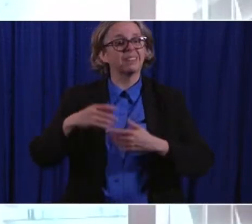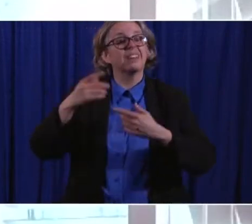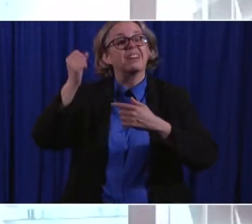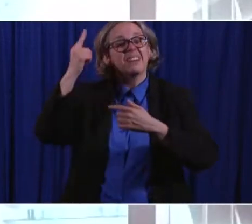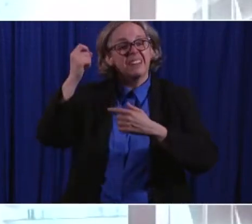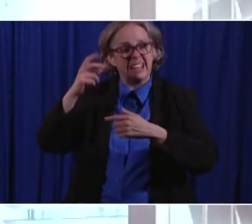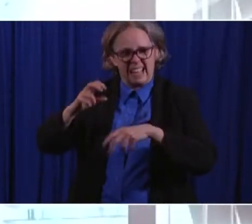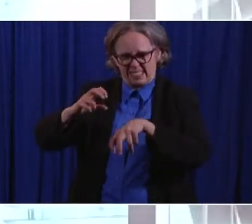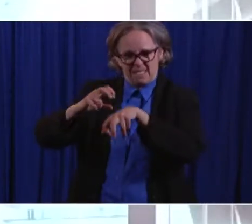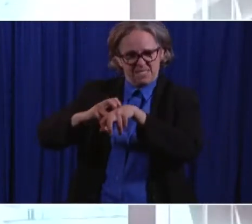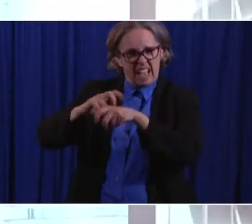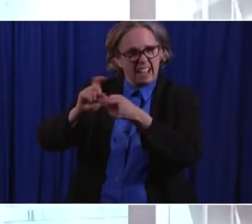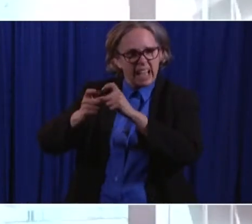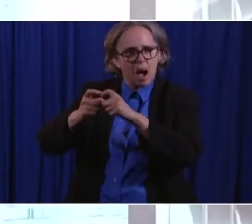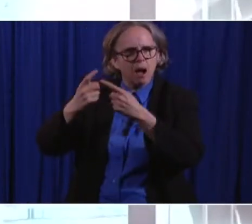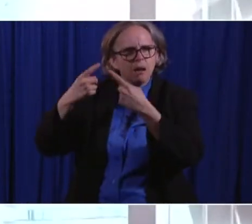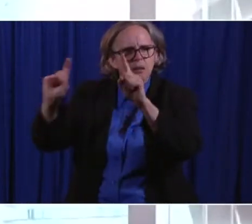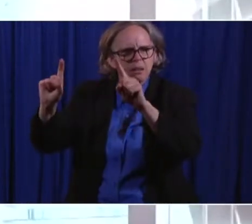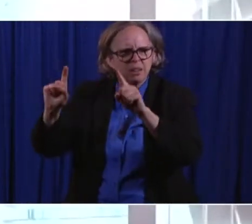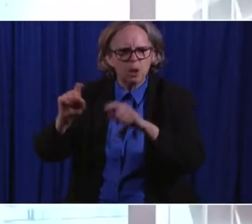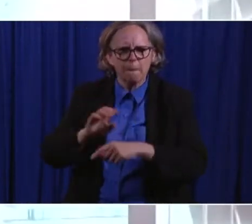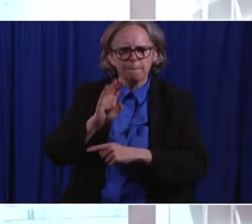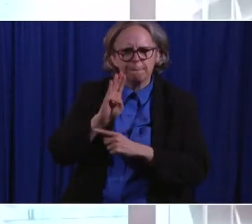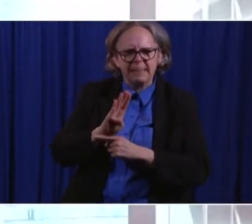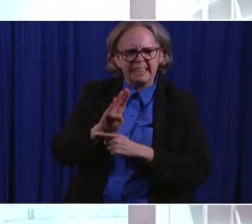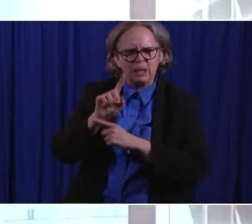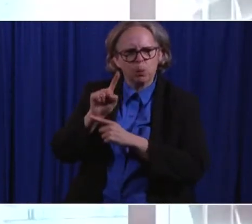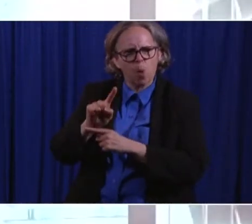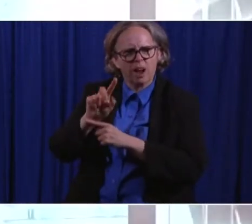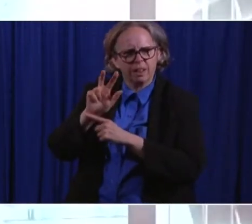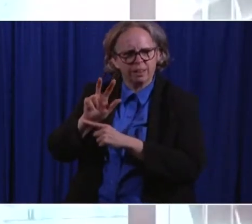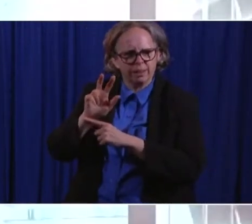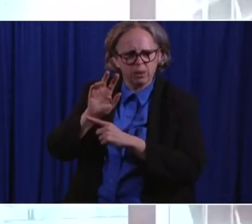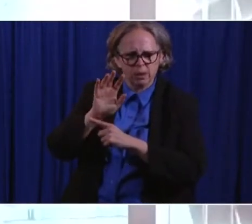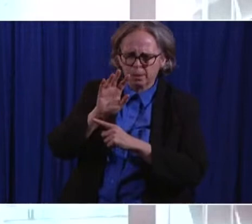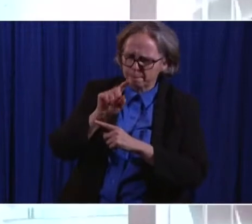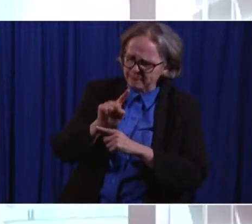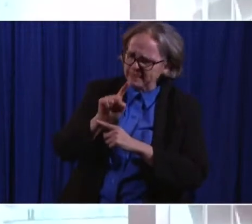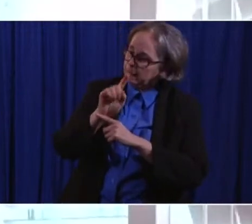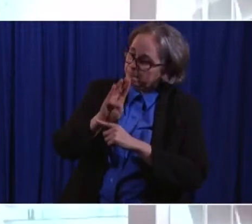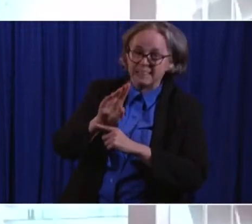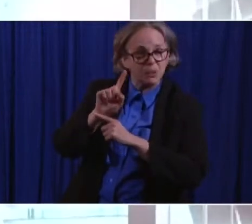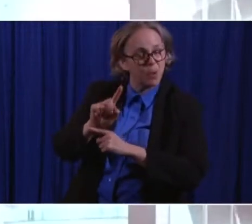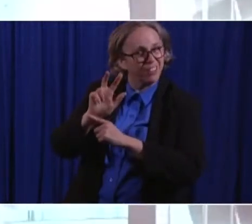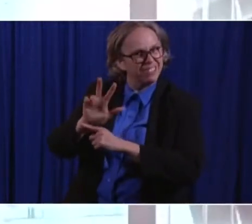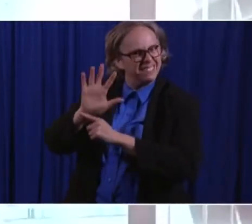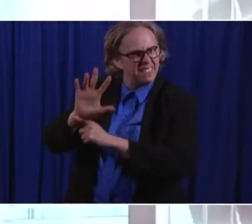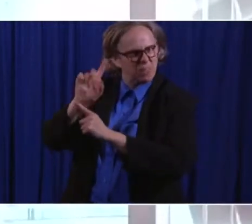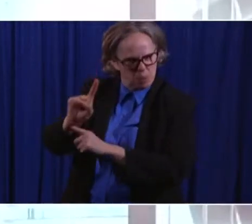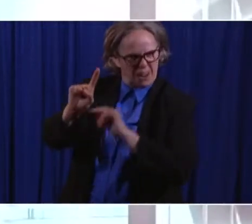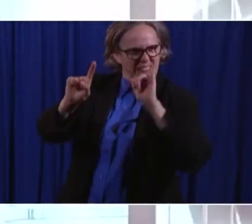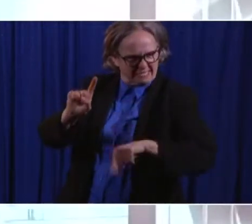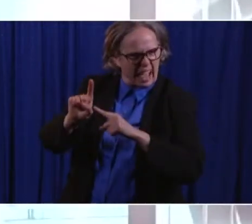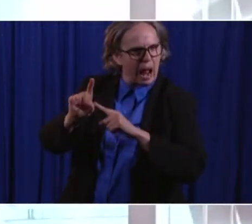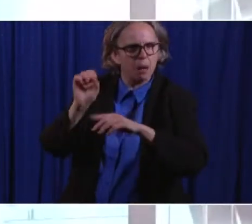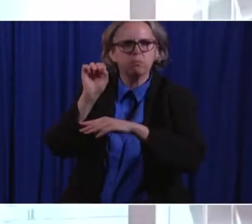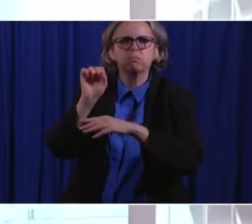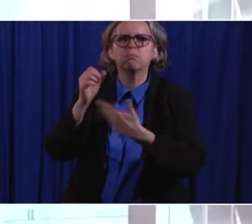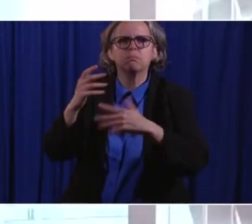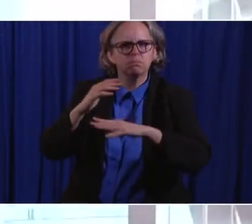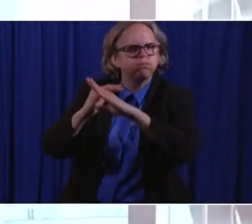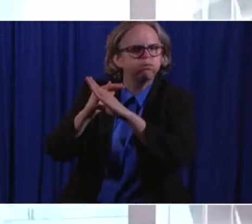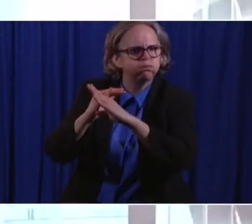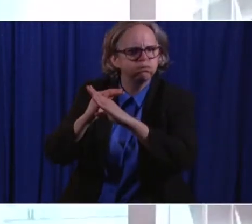B1351, which is one of the variants that many scientists had the greatest anxiety